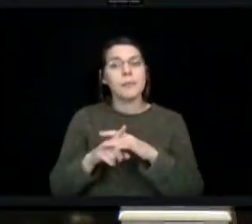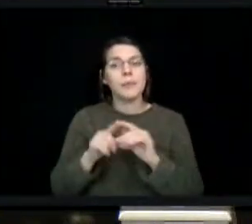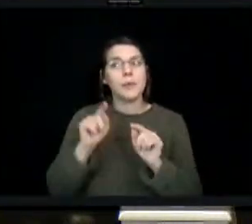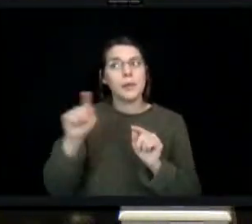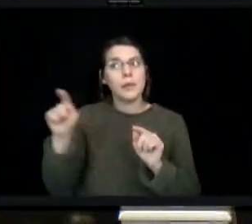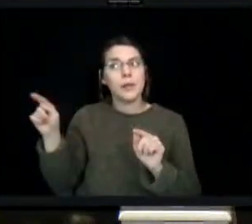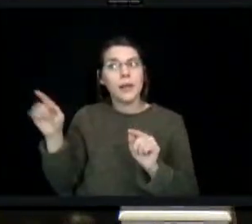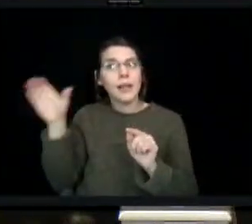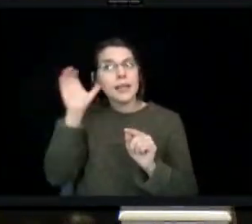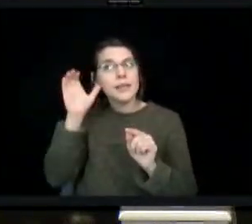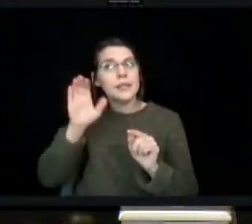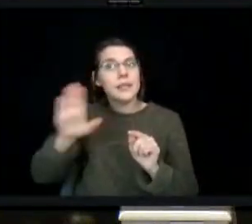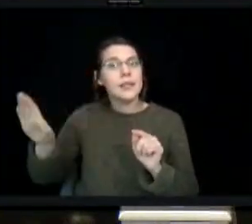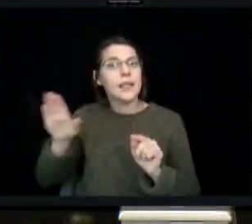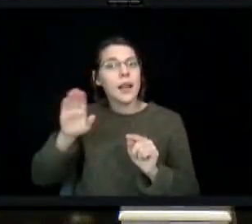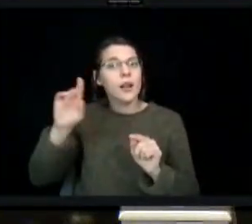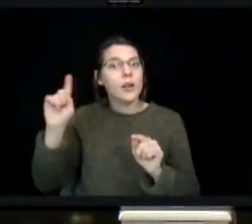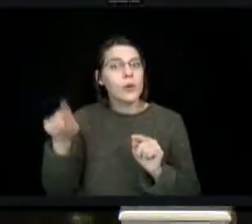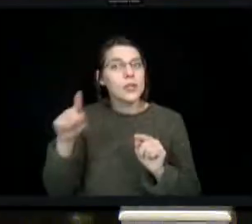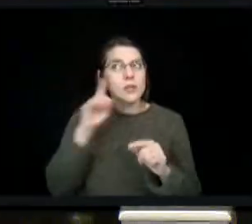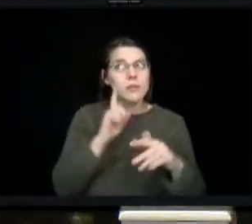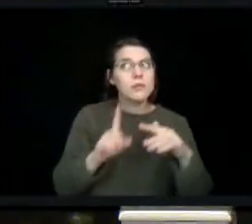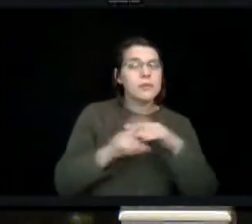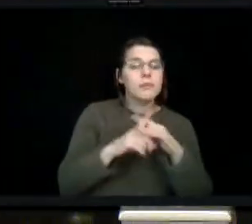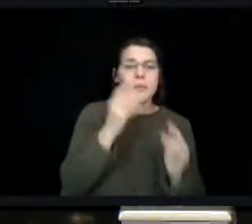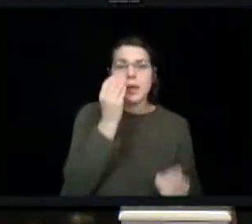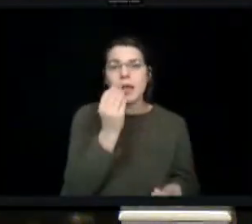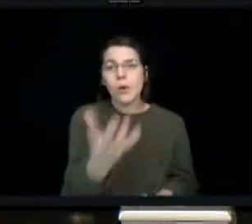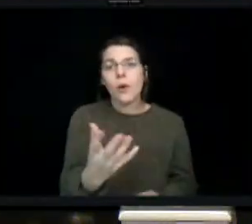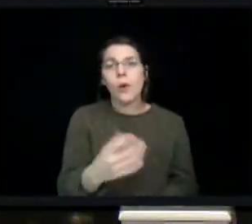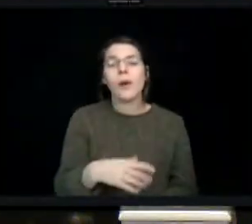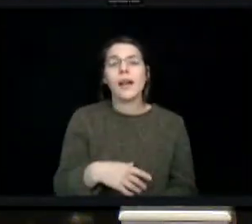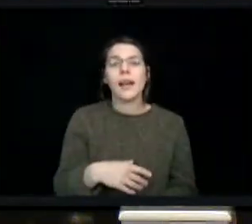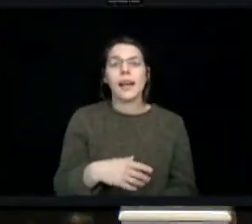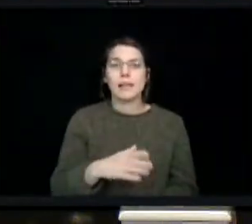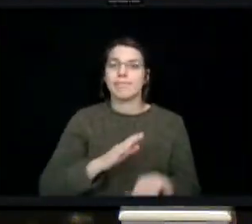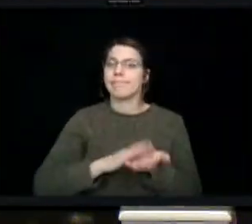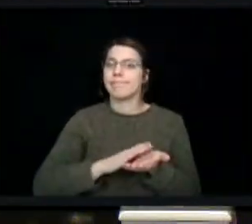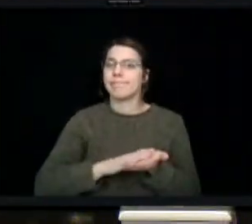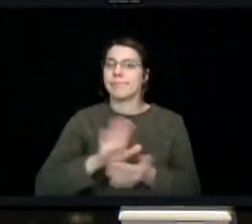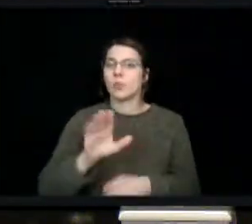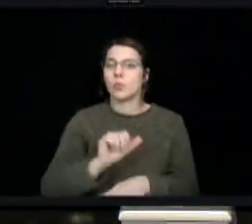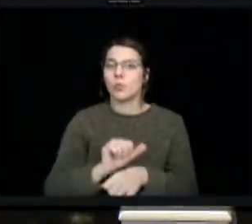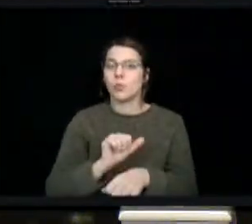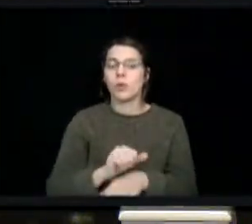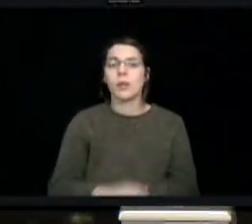questions. And just wanted to compliment you on your work on the,